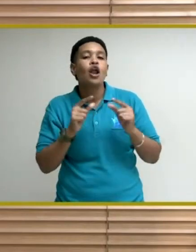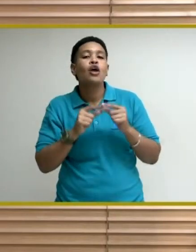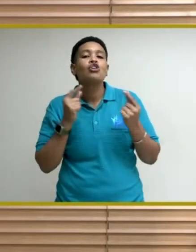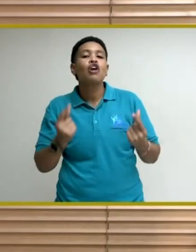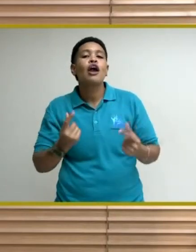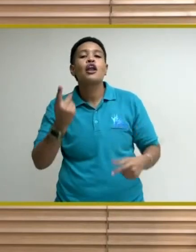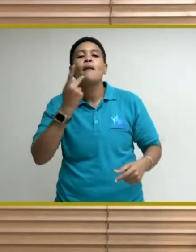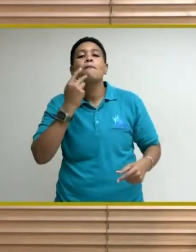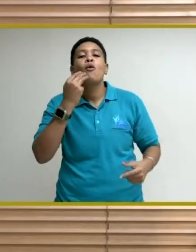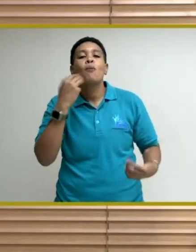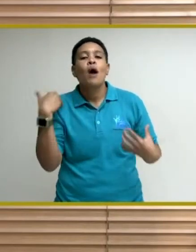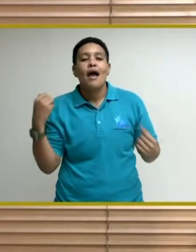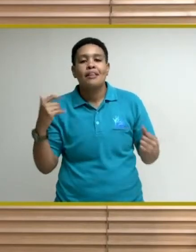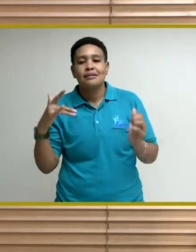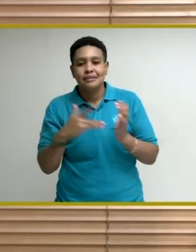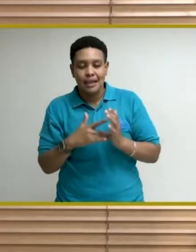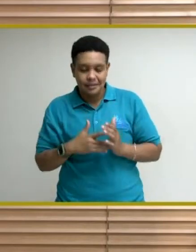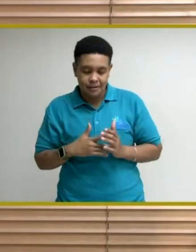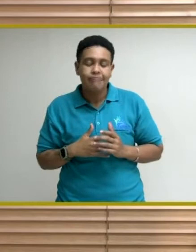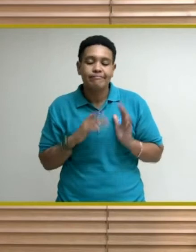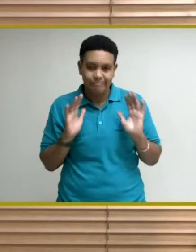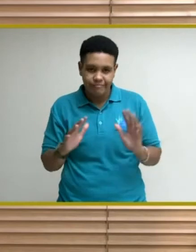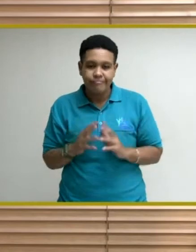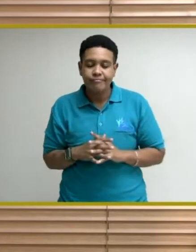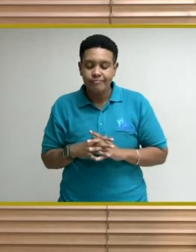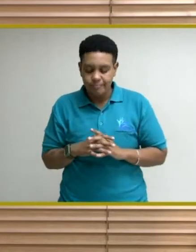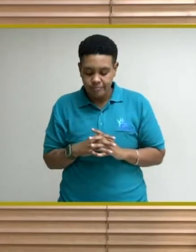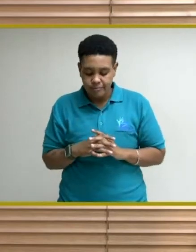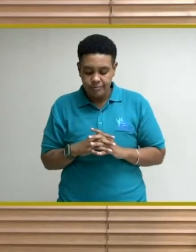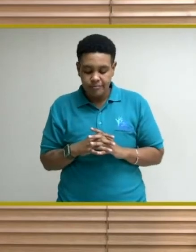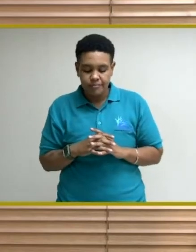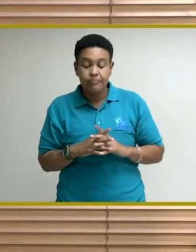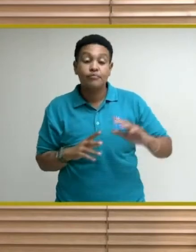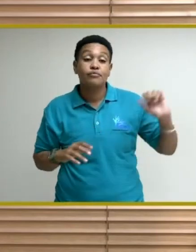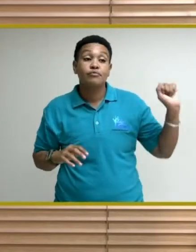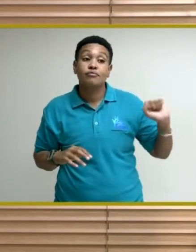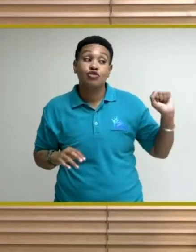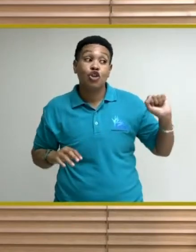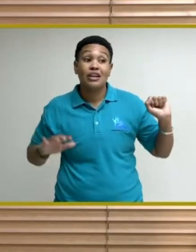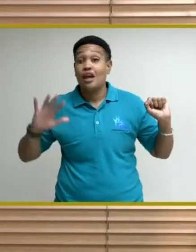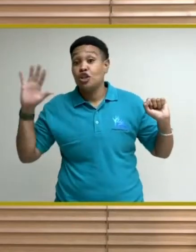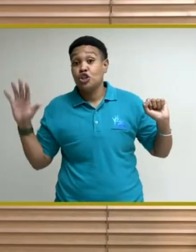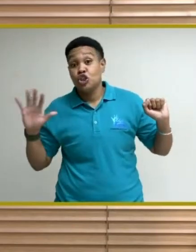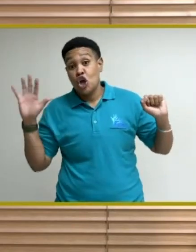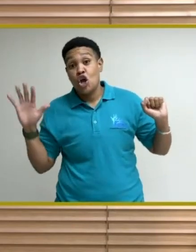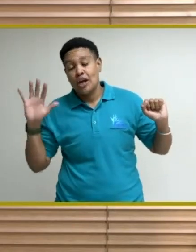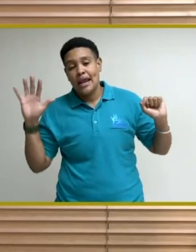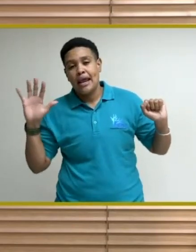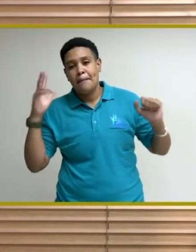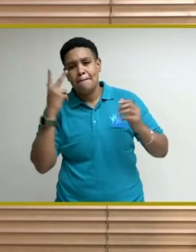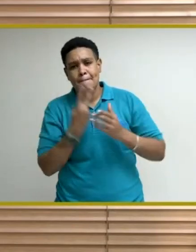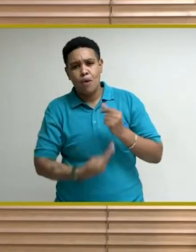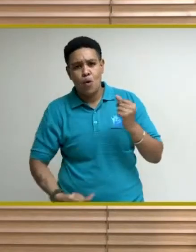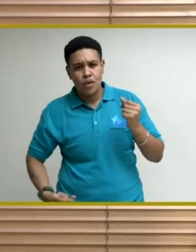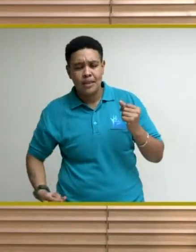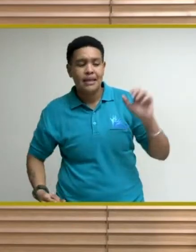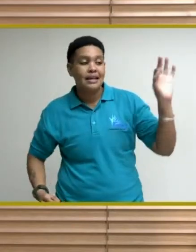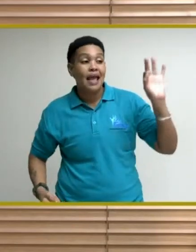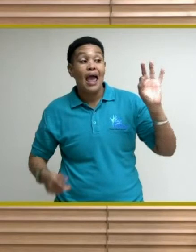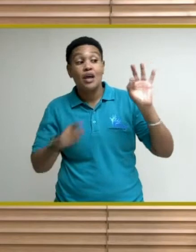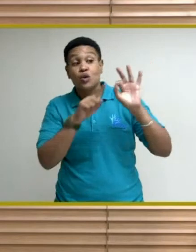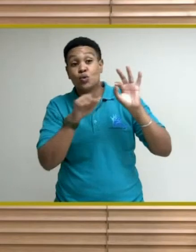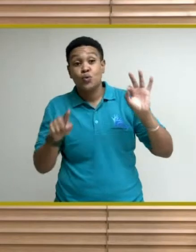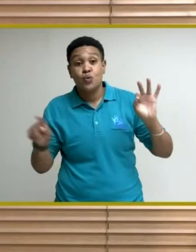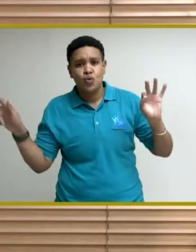Greater Portmore Health Center. So both Saturday and Sunday, 9 a.m. to